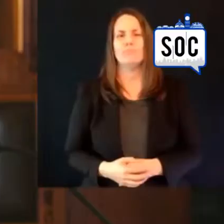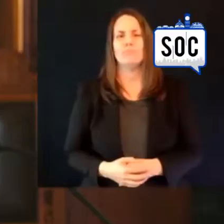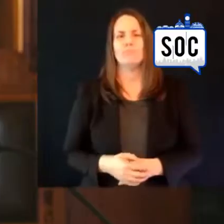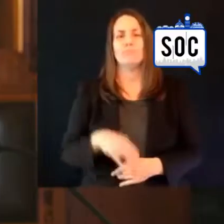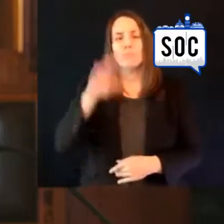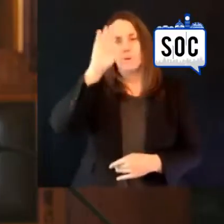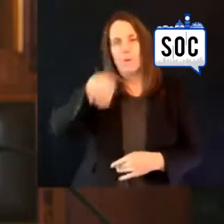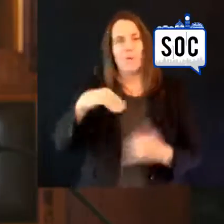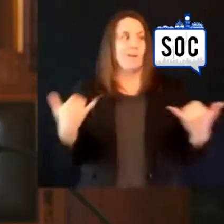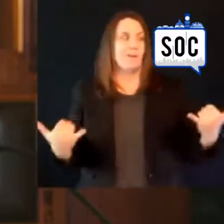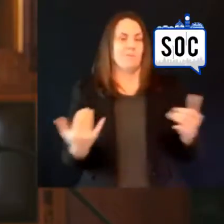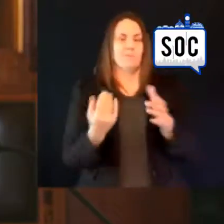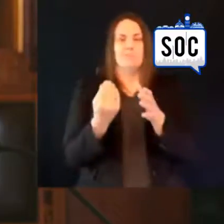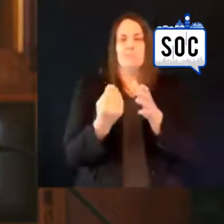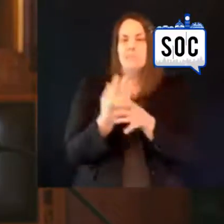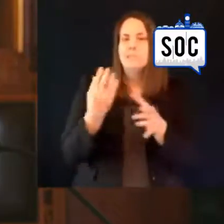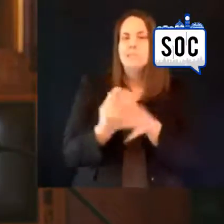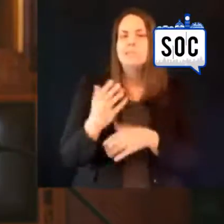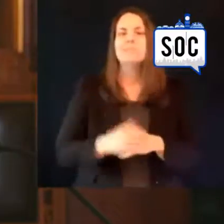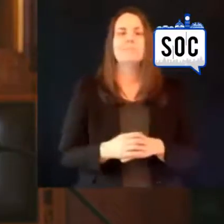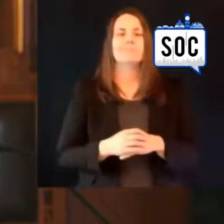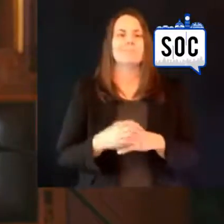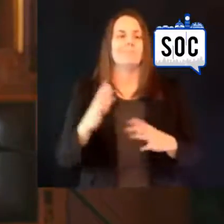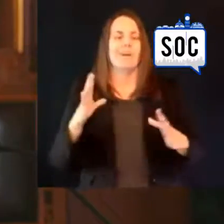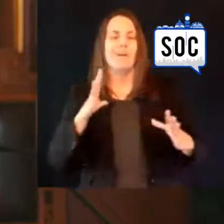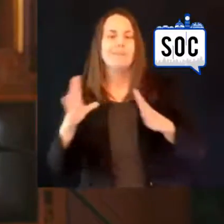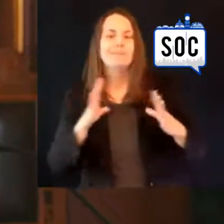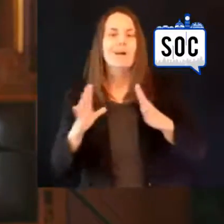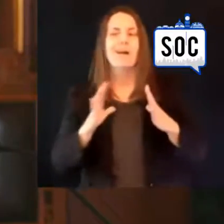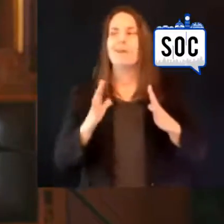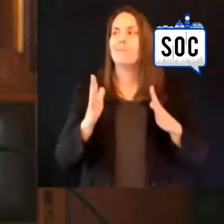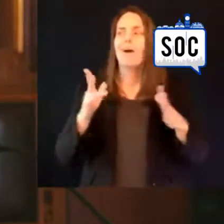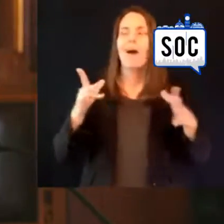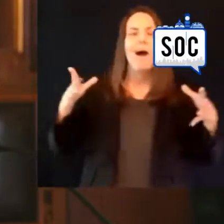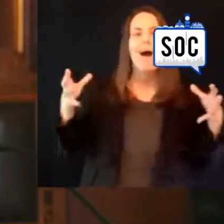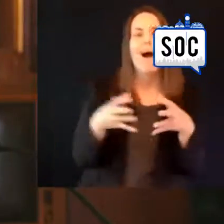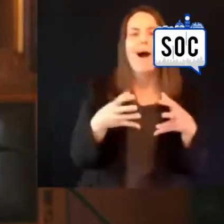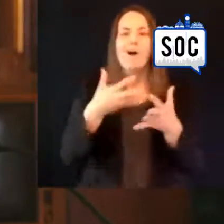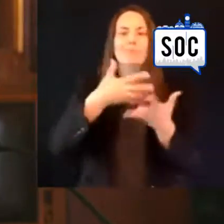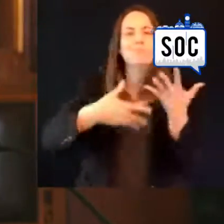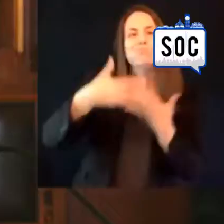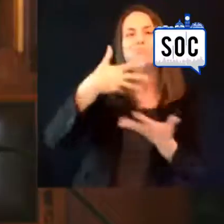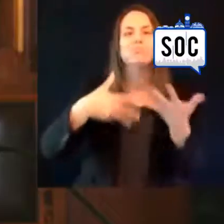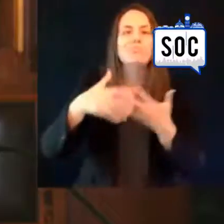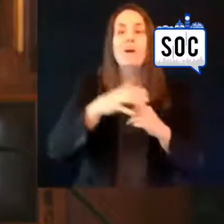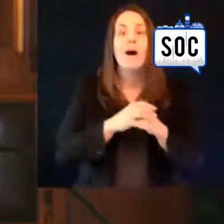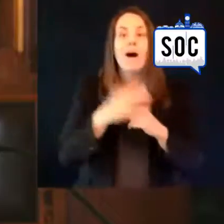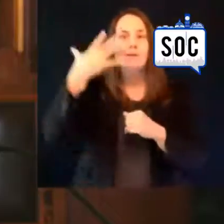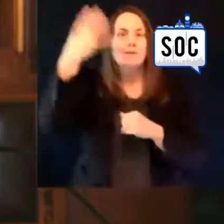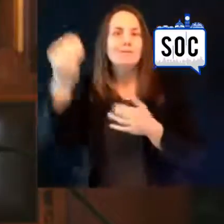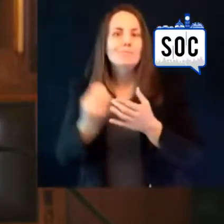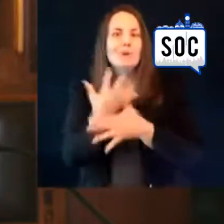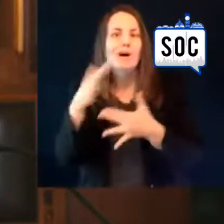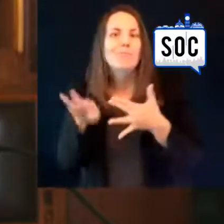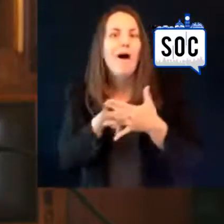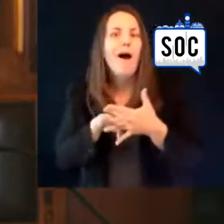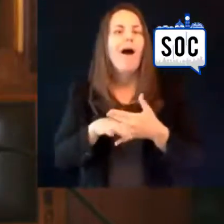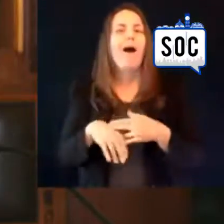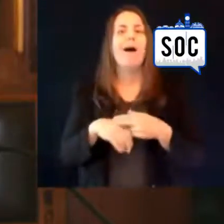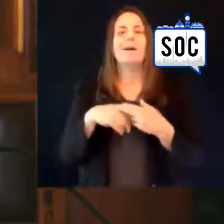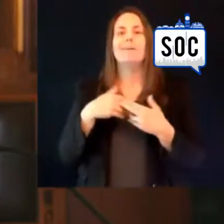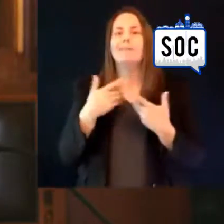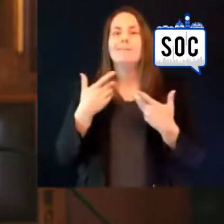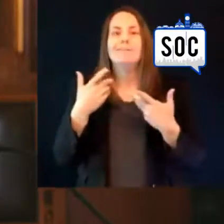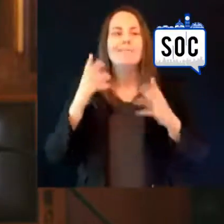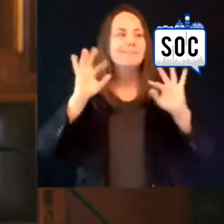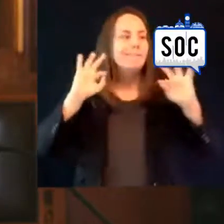it, holidays that in typical years might involve travel or gathering with family for special meals and traditions,